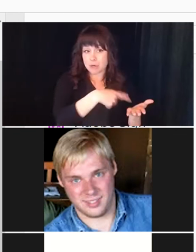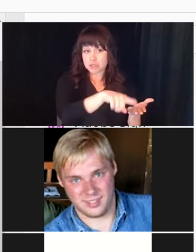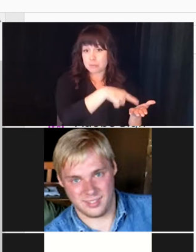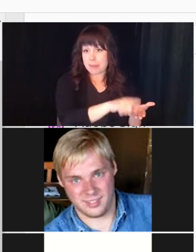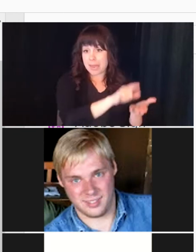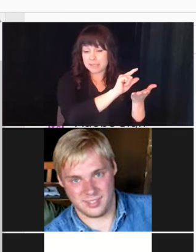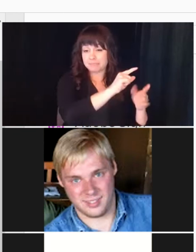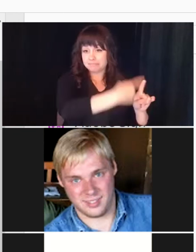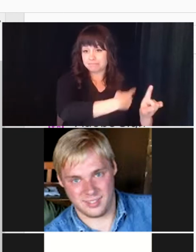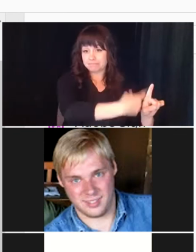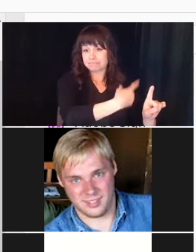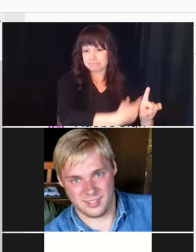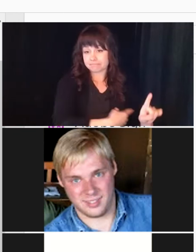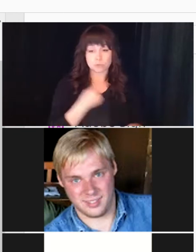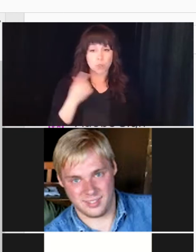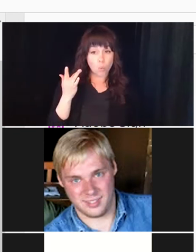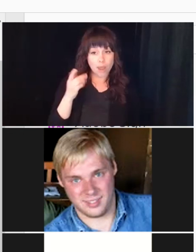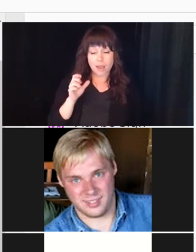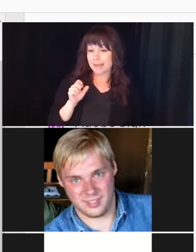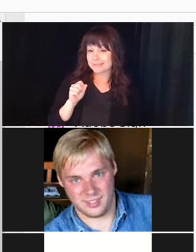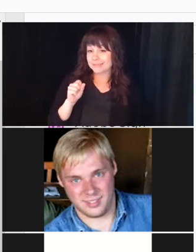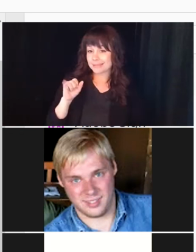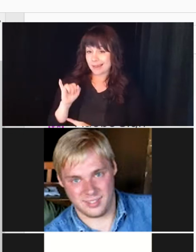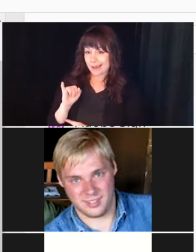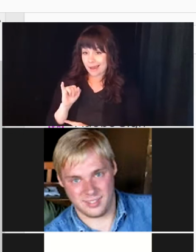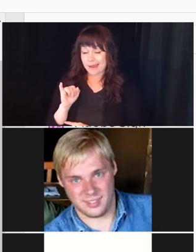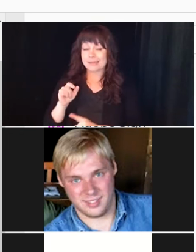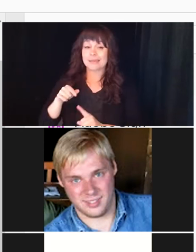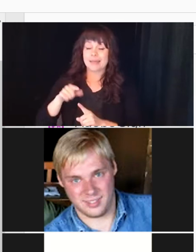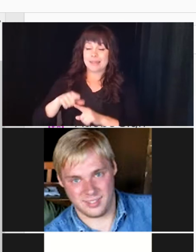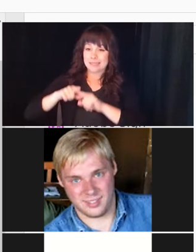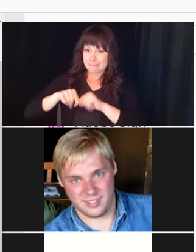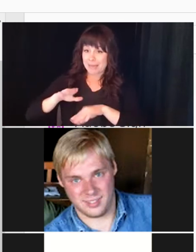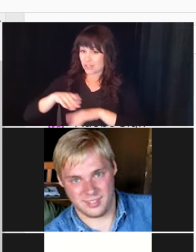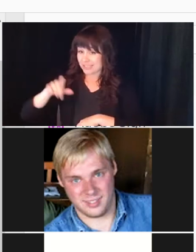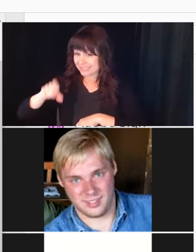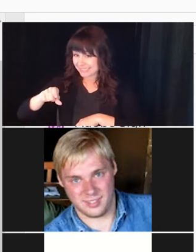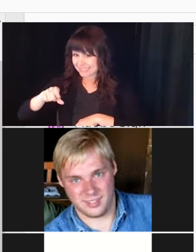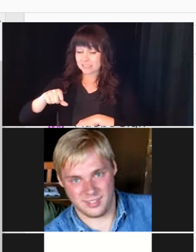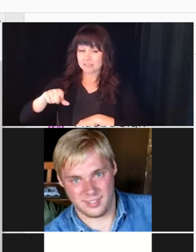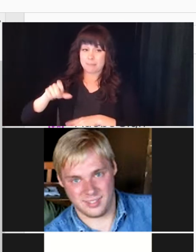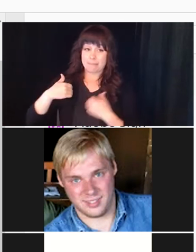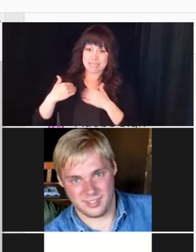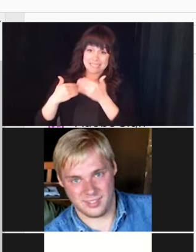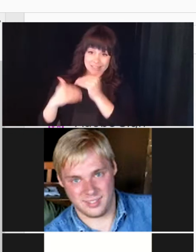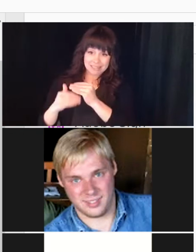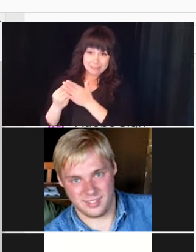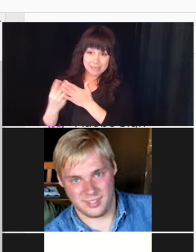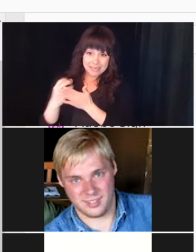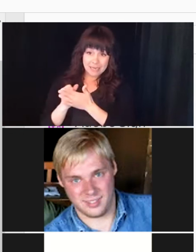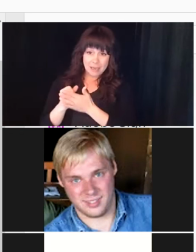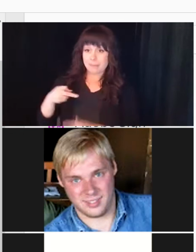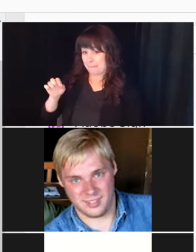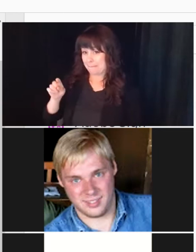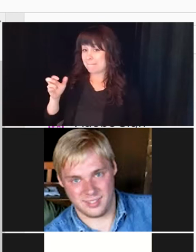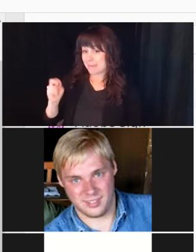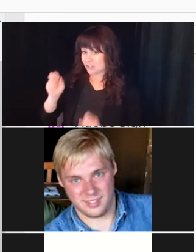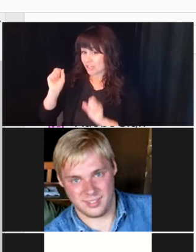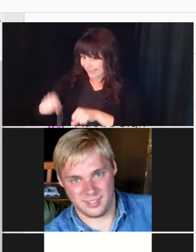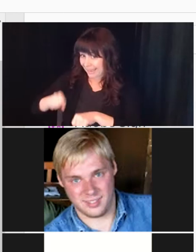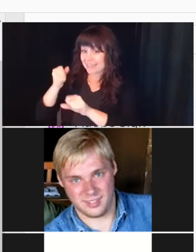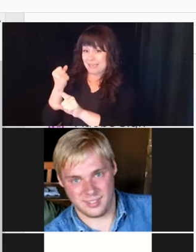because SSI is based on need and because the client has to have limited income, a pension could impact the amount of